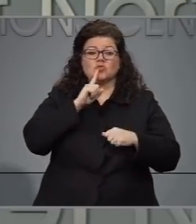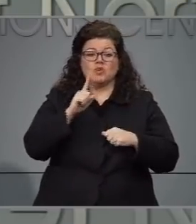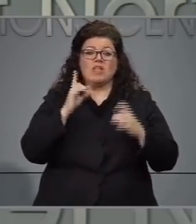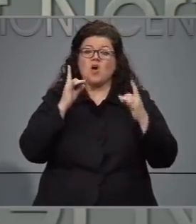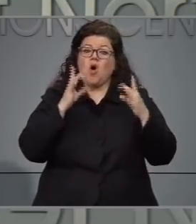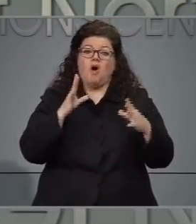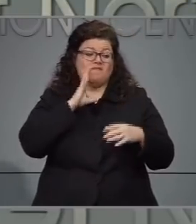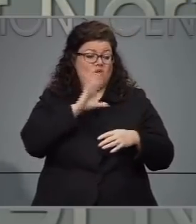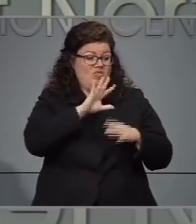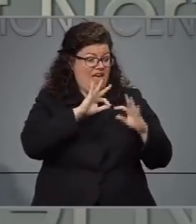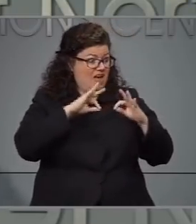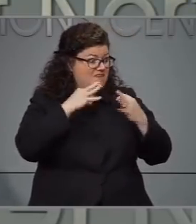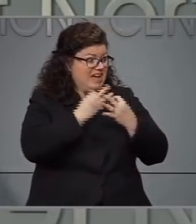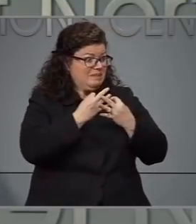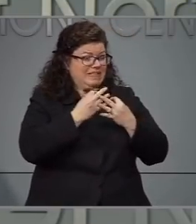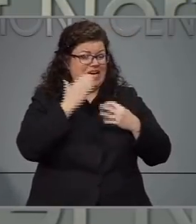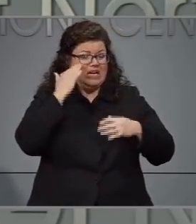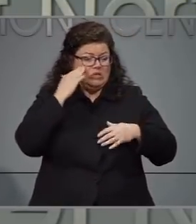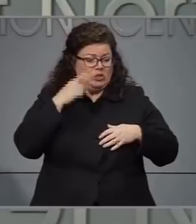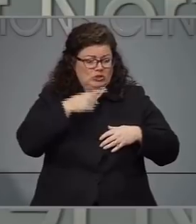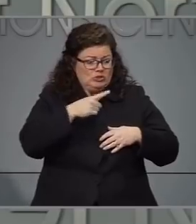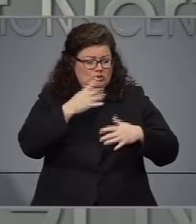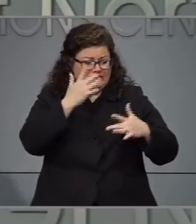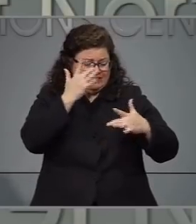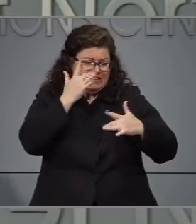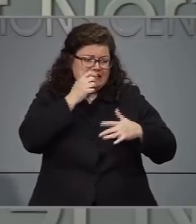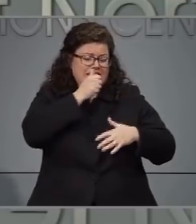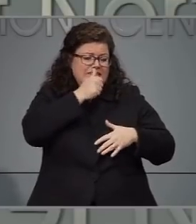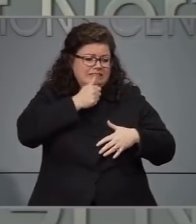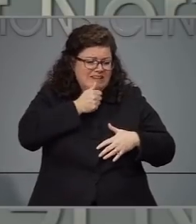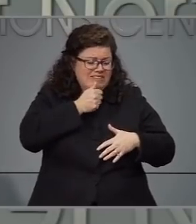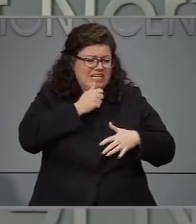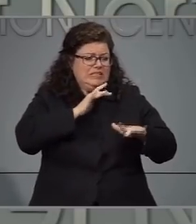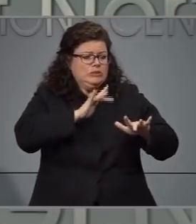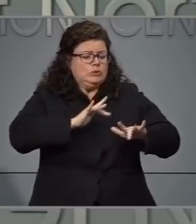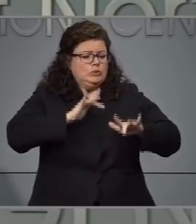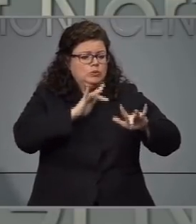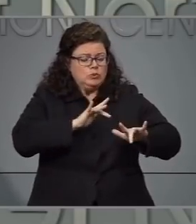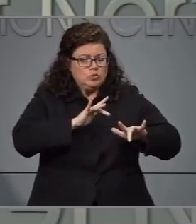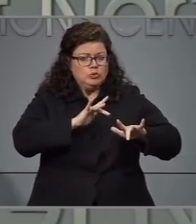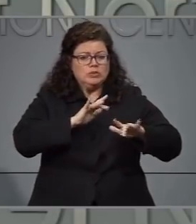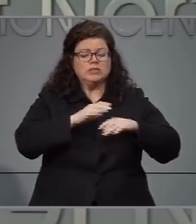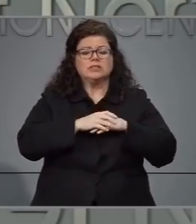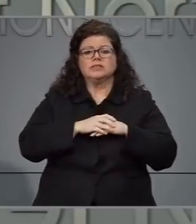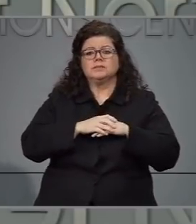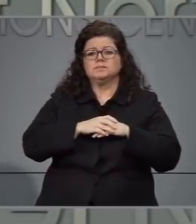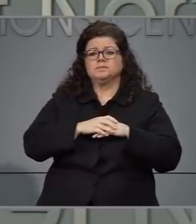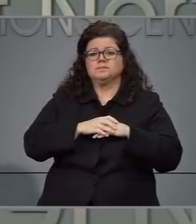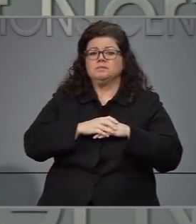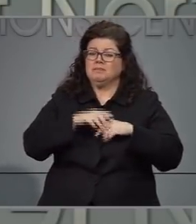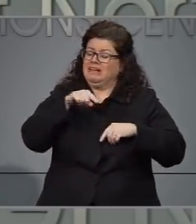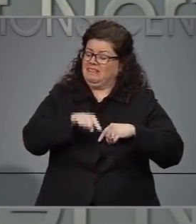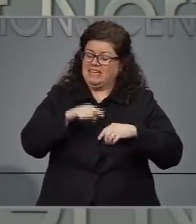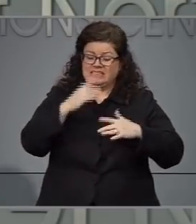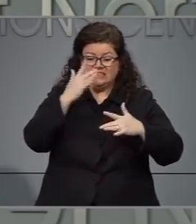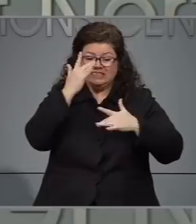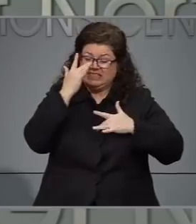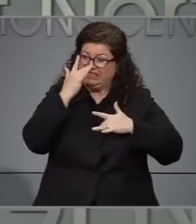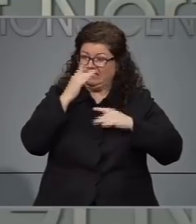their families who know their loved ones are suffering, but because of this cruel and contagious